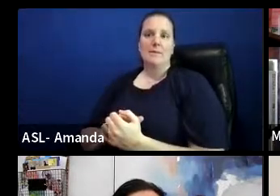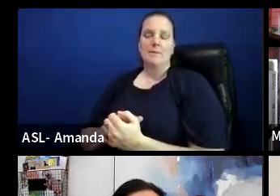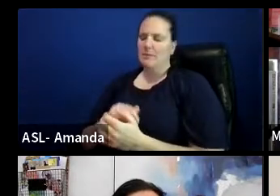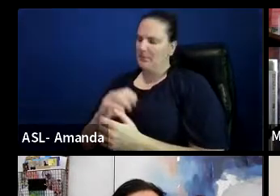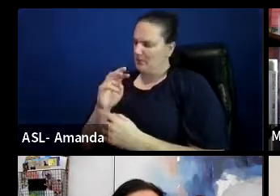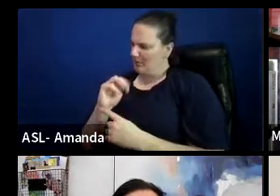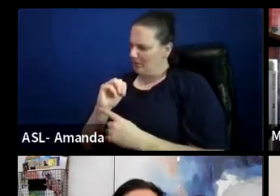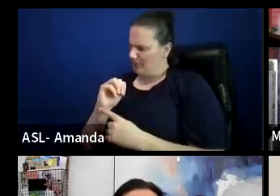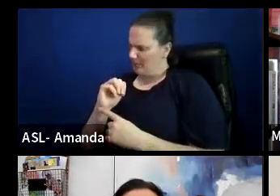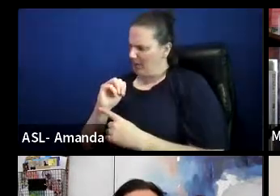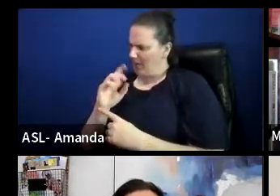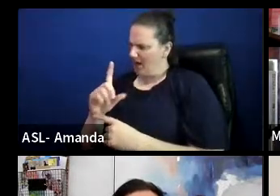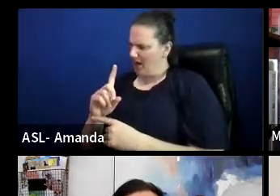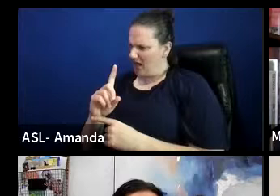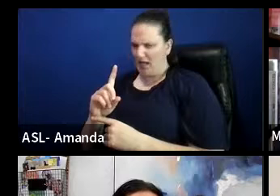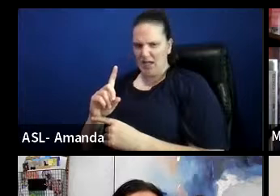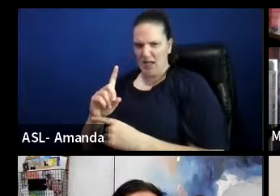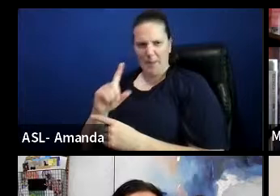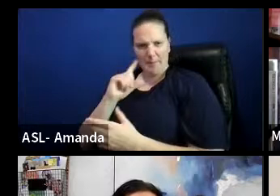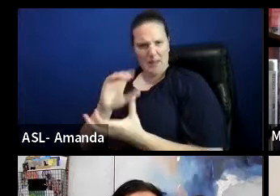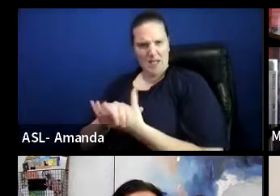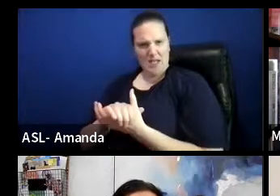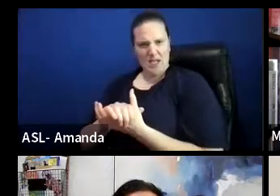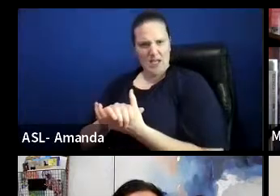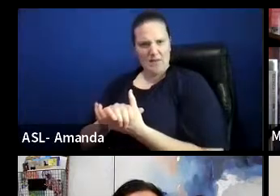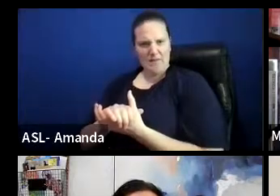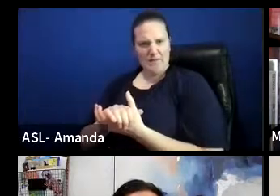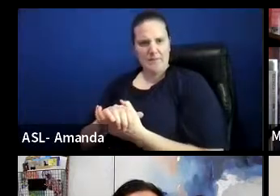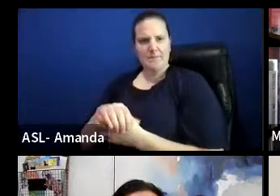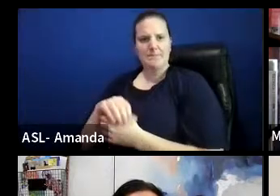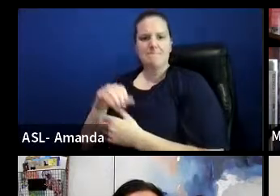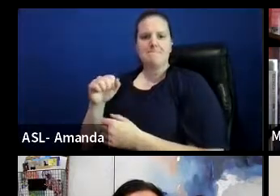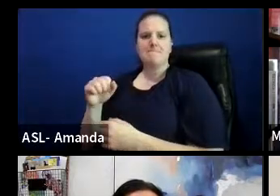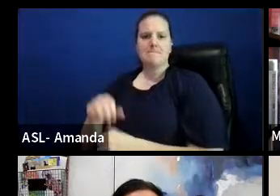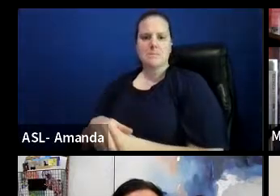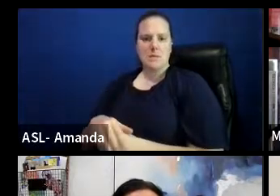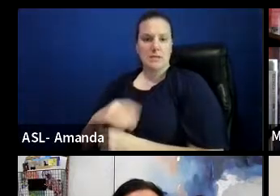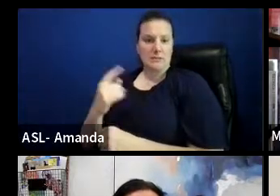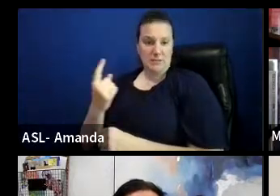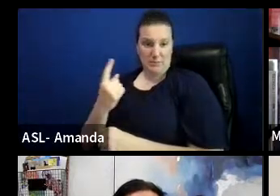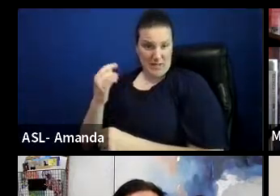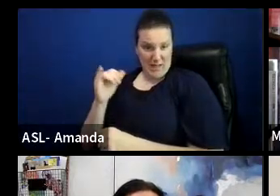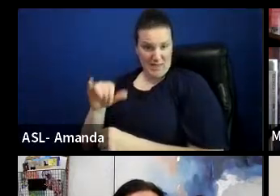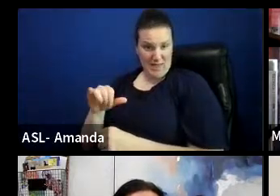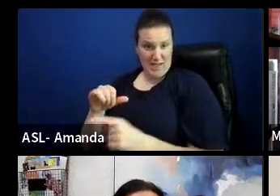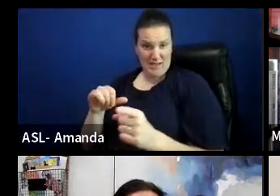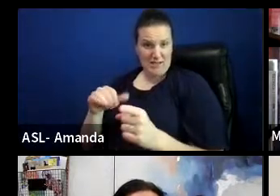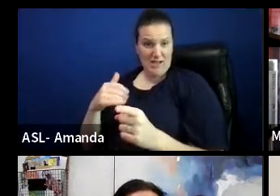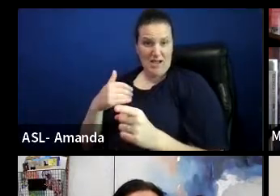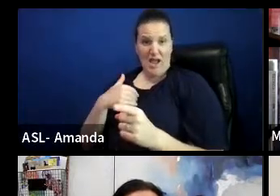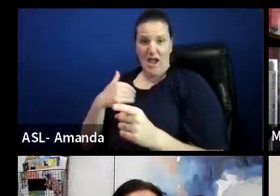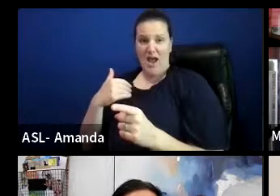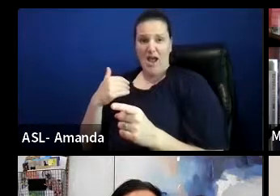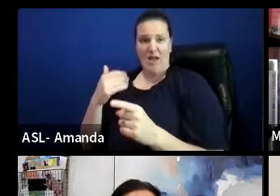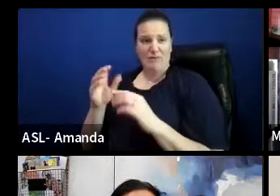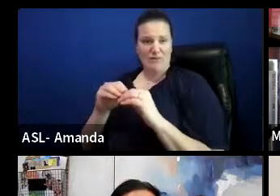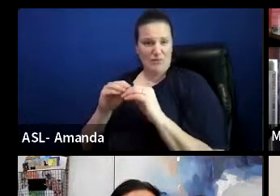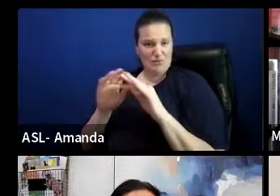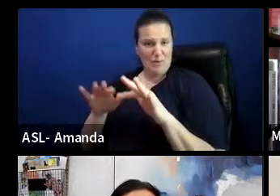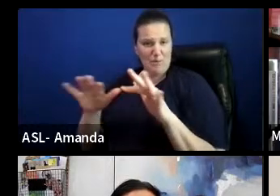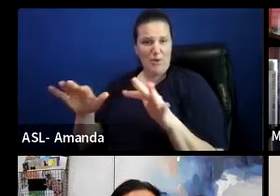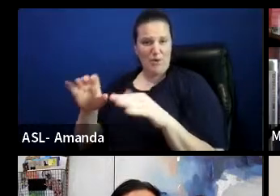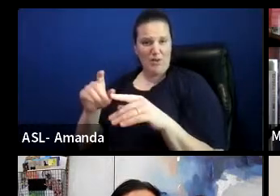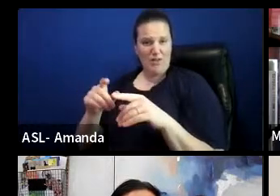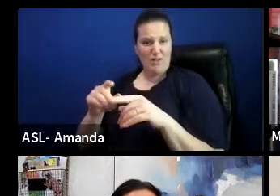Maryland, I believe it was. Yes. Does something like that, is there any kind of ripple effect on